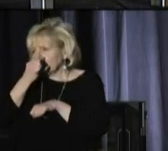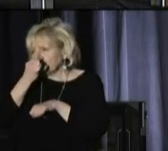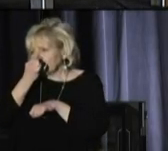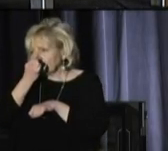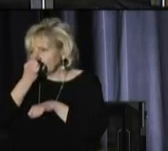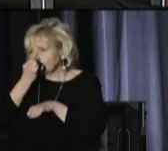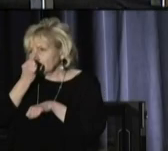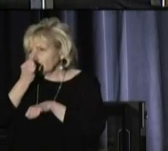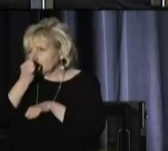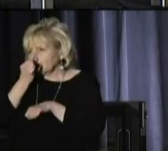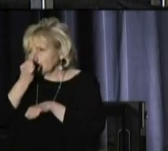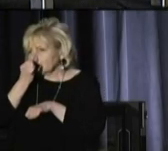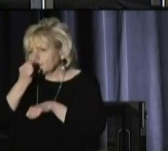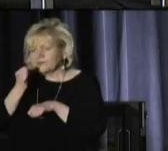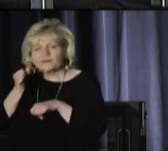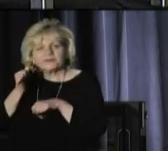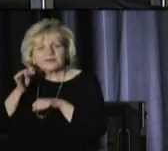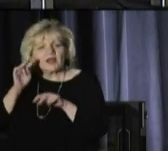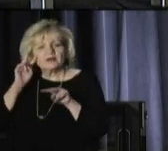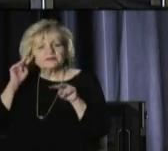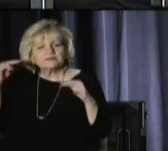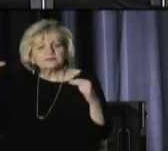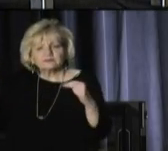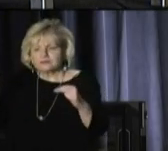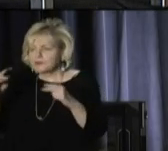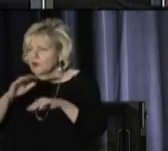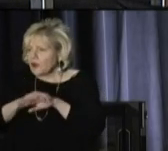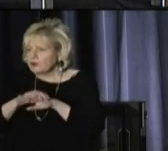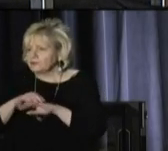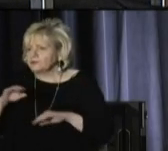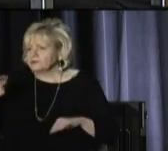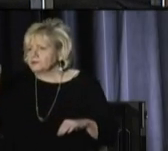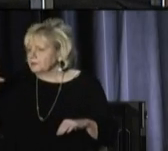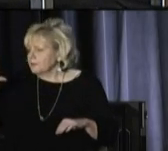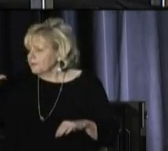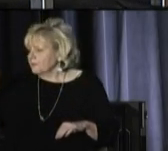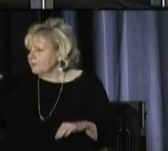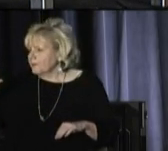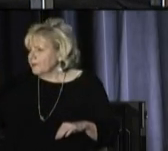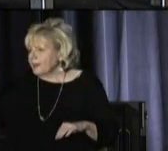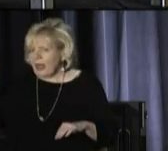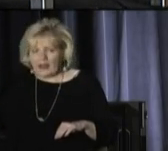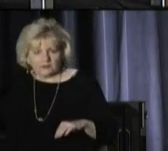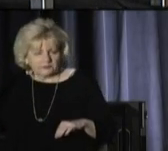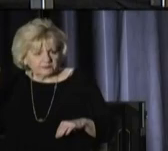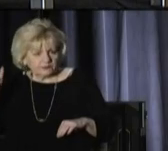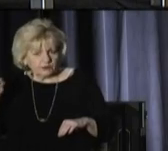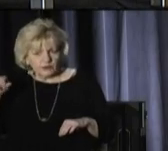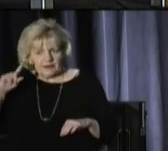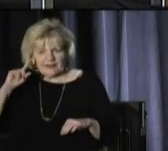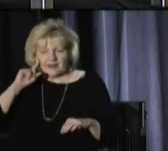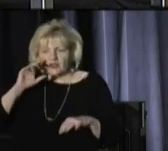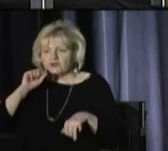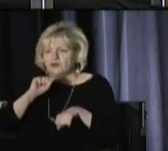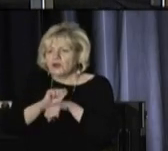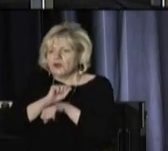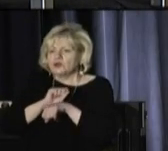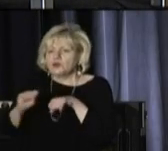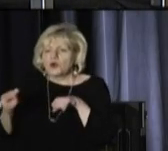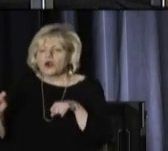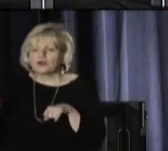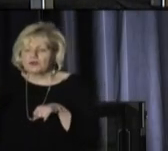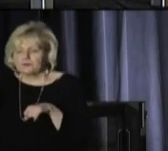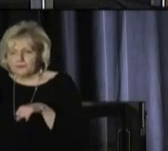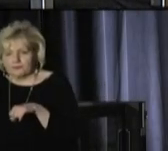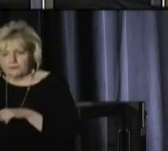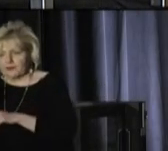attending to this thing we call blackness or black? How is it black? Is it doing, do you think of your work as doing a kind of